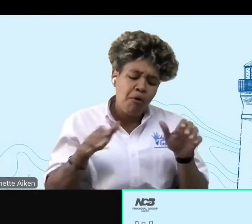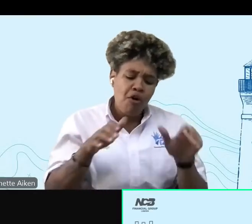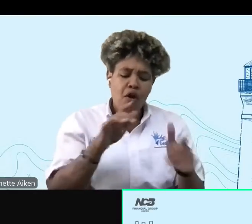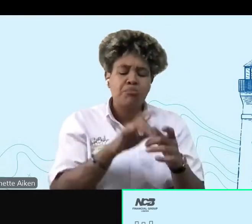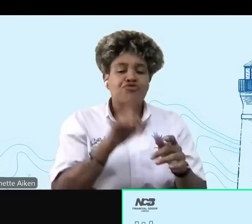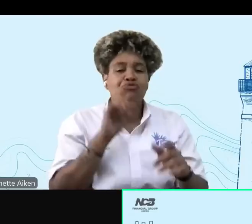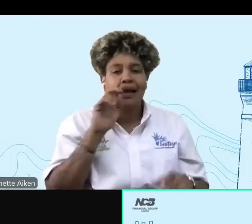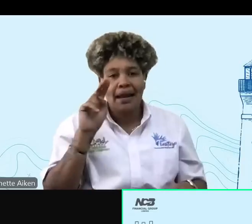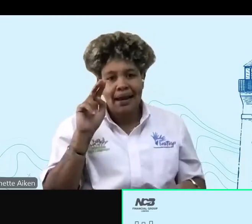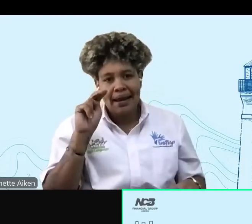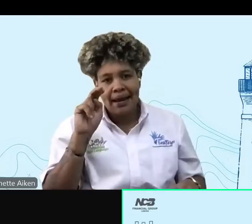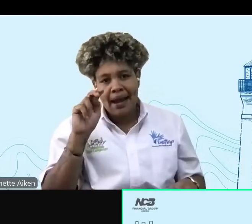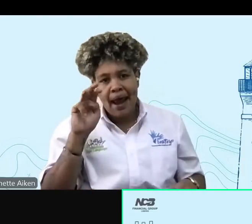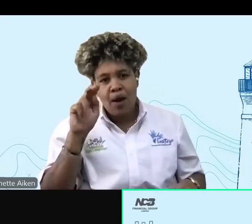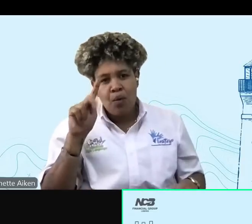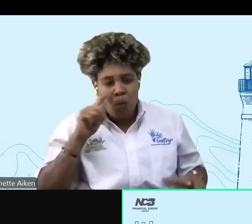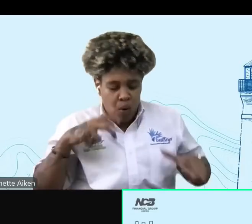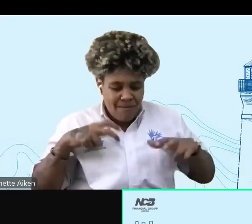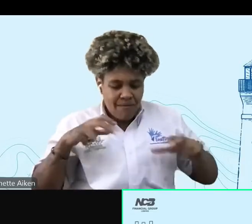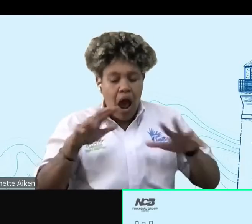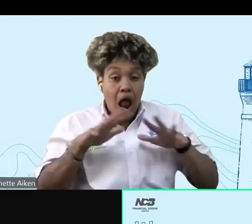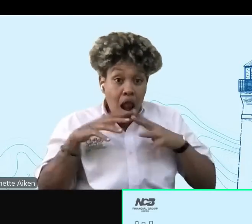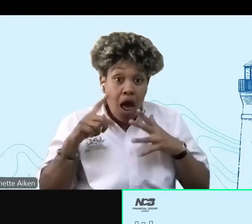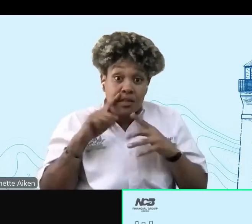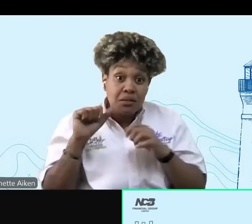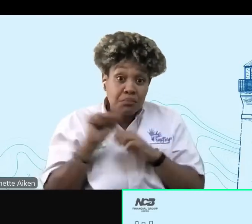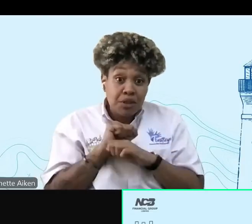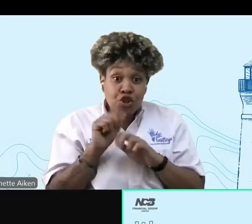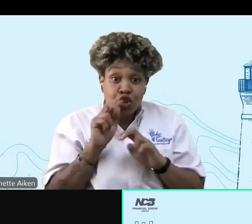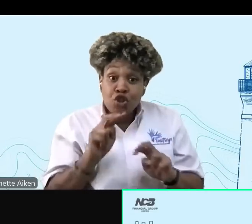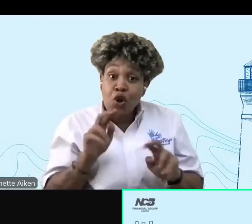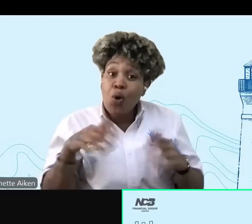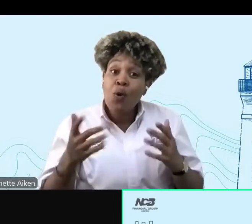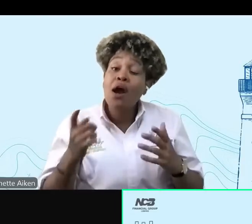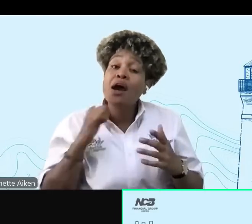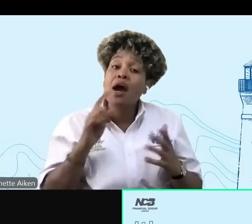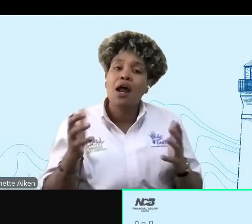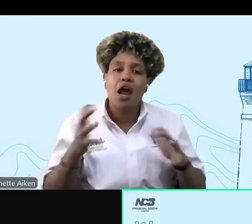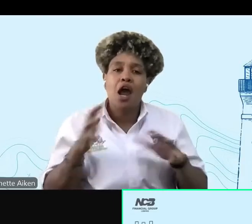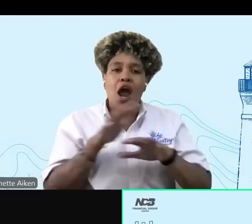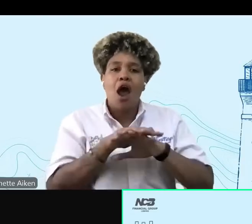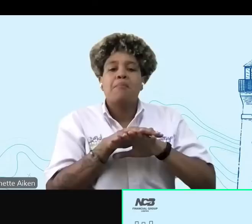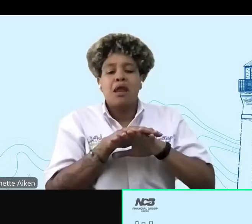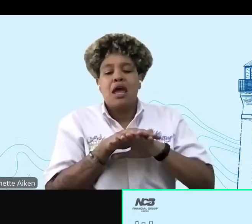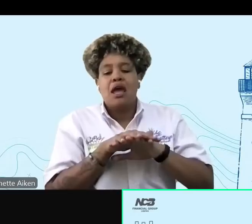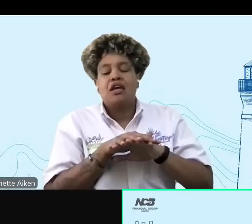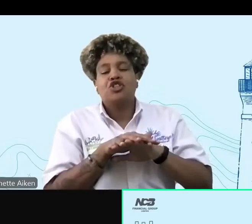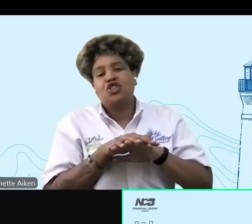the network. We've invested a lot to make sure that the combination of